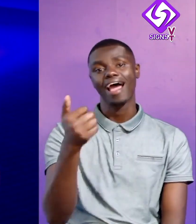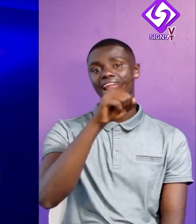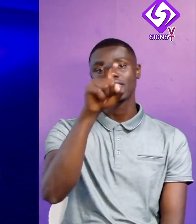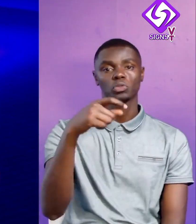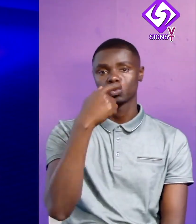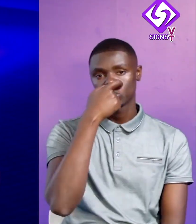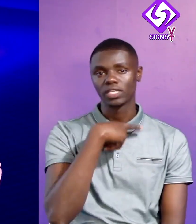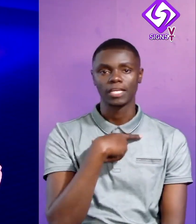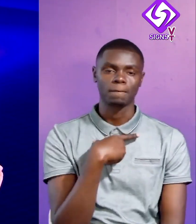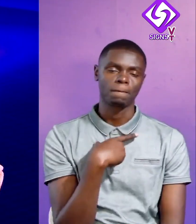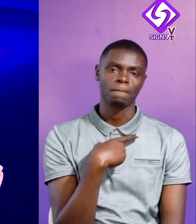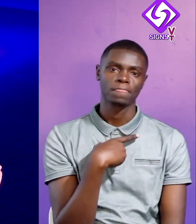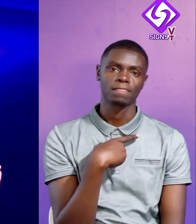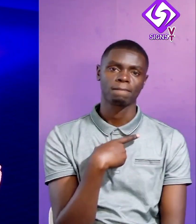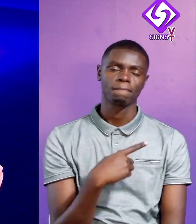is about